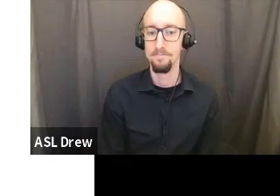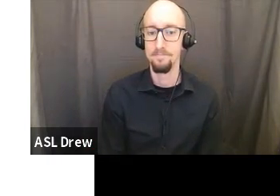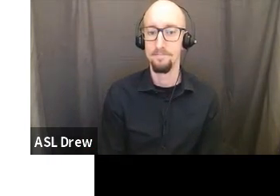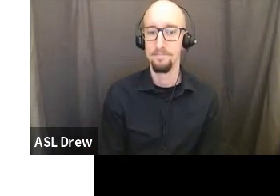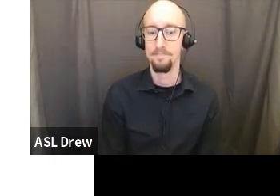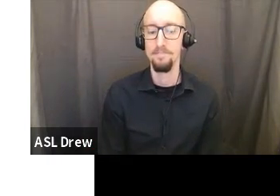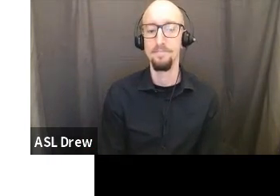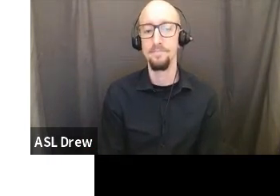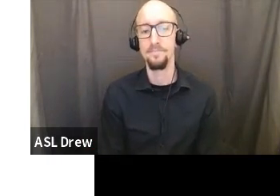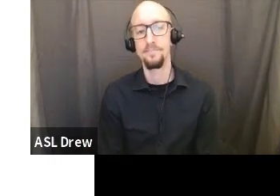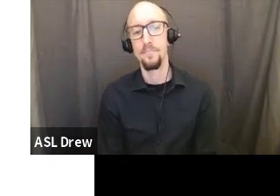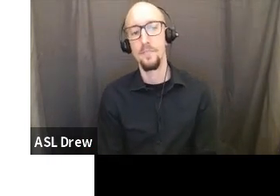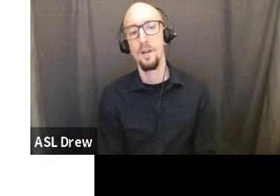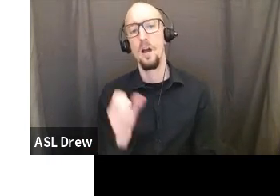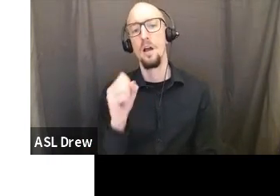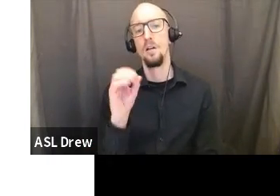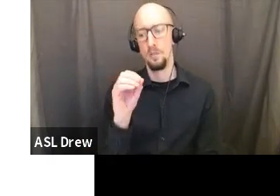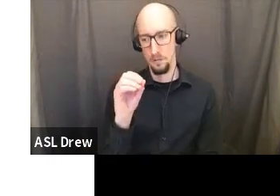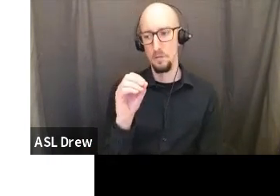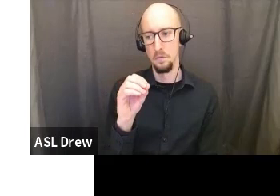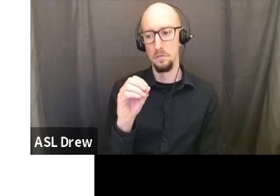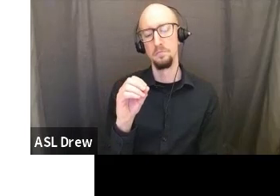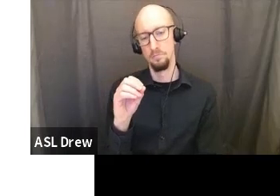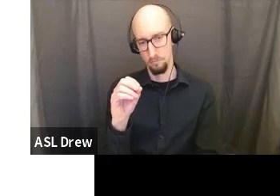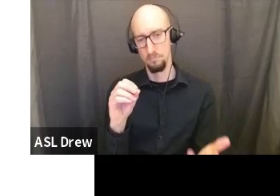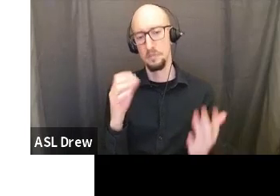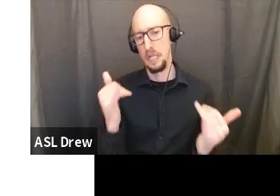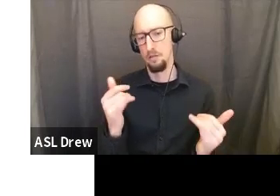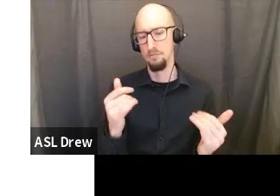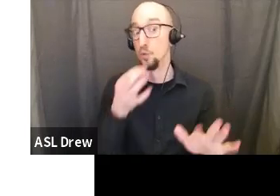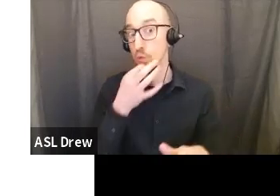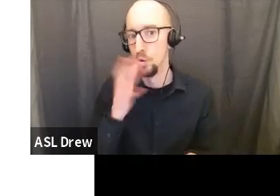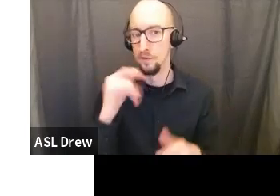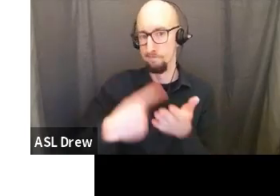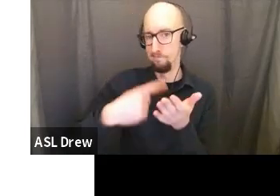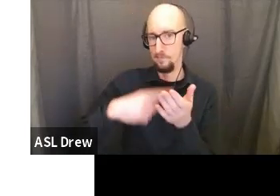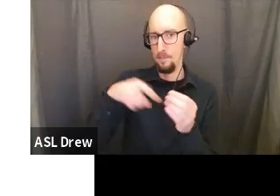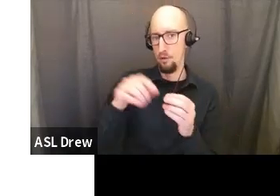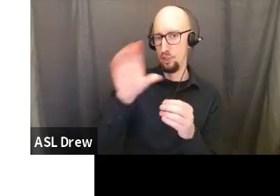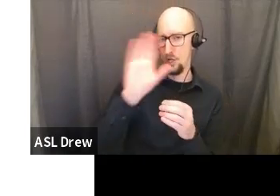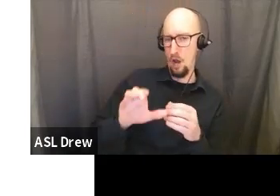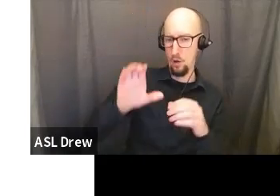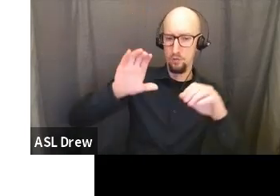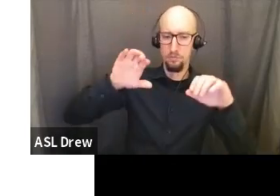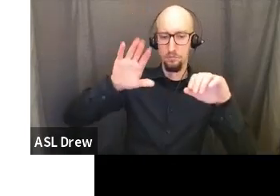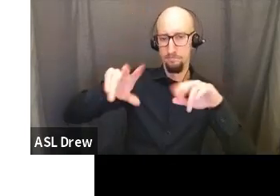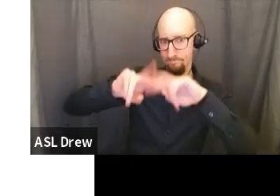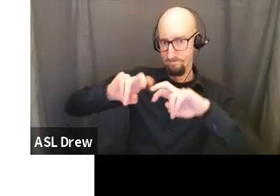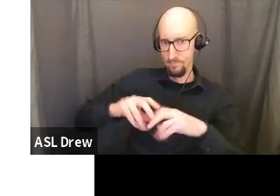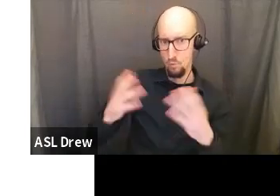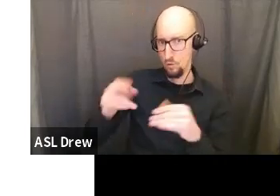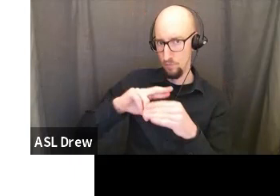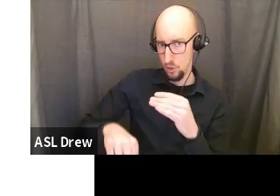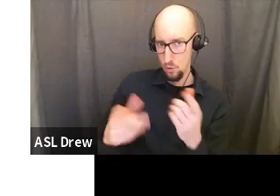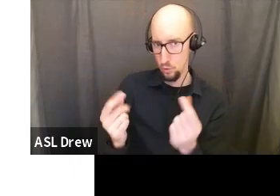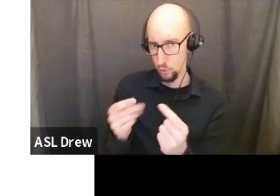So I'm going to talk about Chicago results in a minute, but before I do that, I want